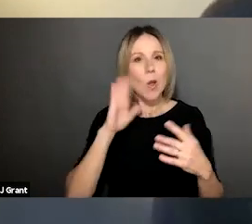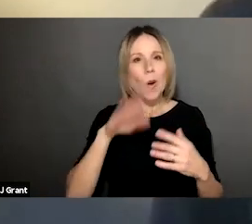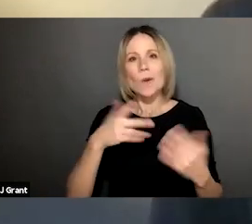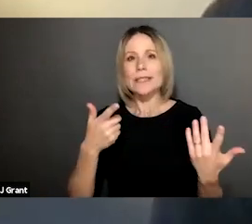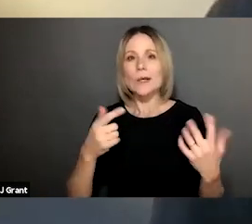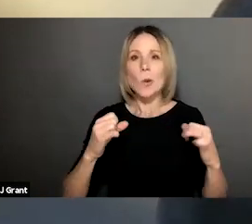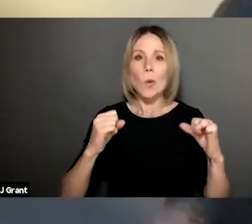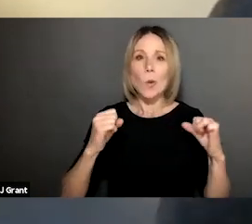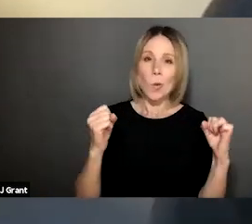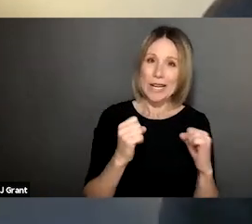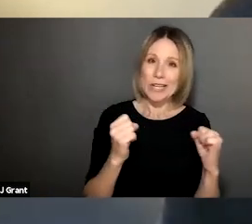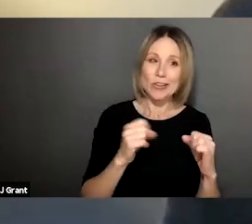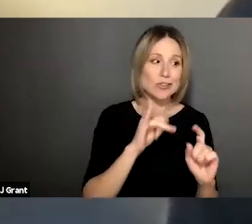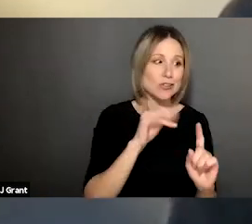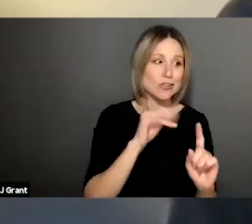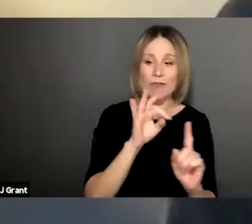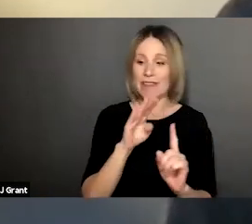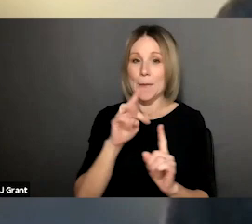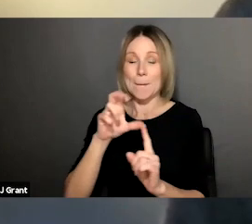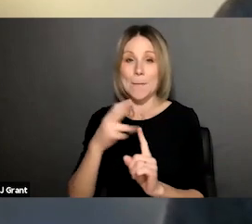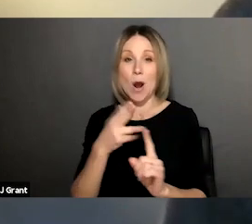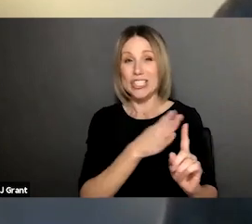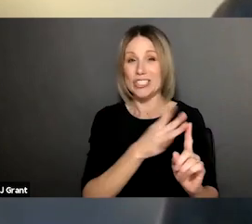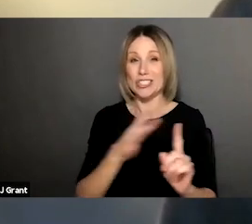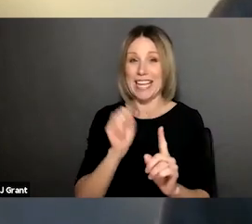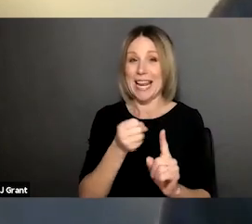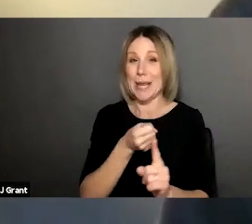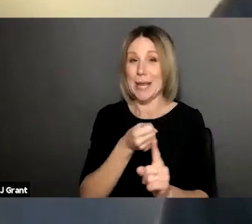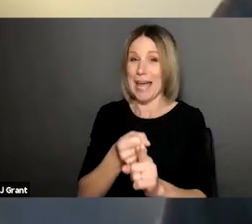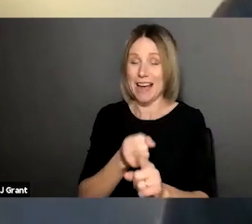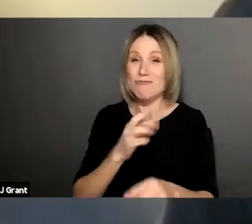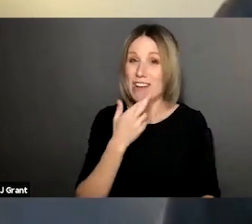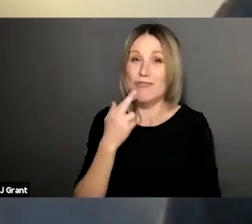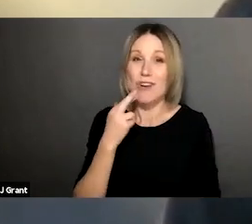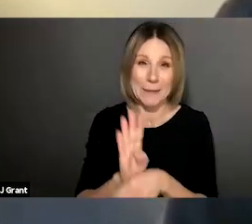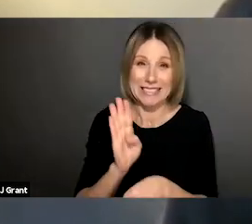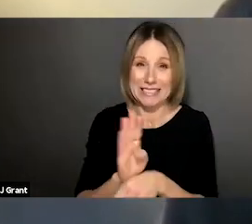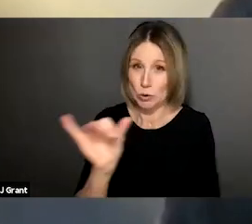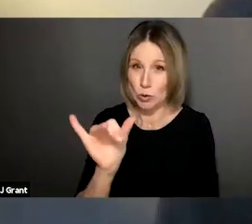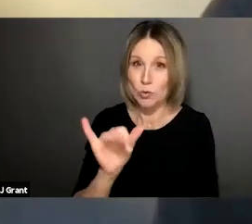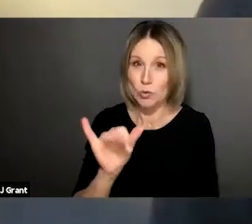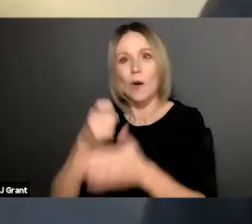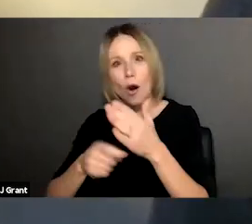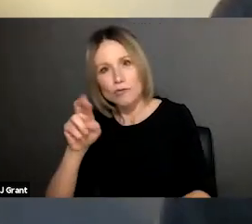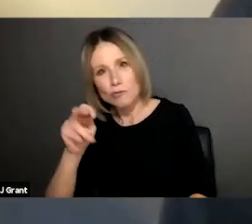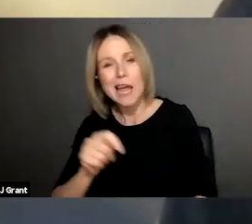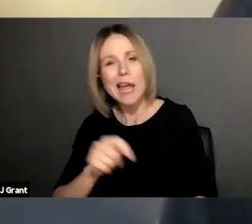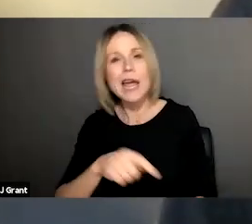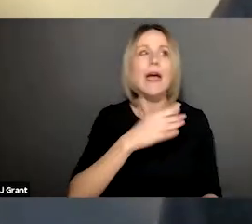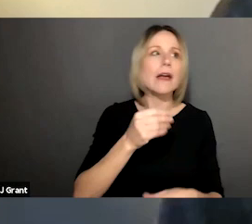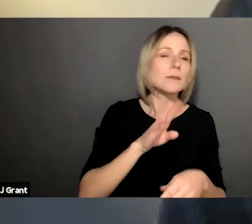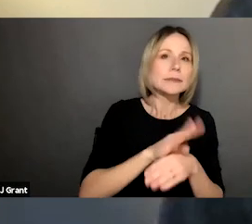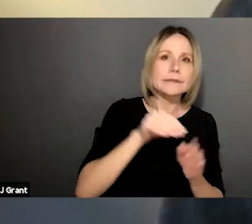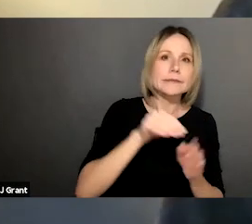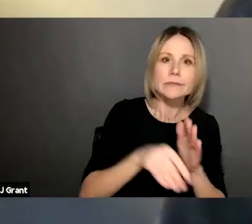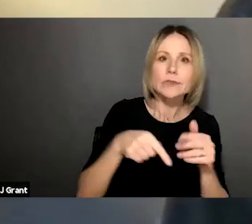January, February, March. If you can make it over that, you can succeed. Right, but the people who came to open shops, restaurants